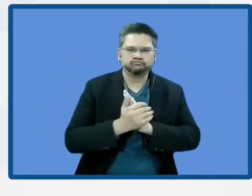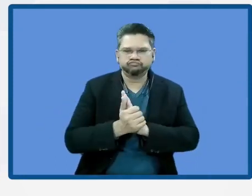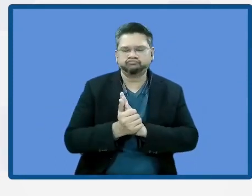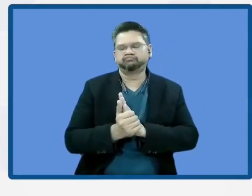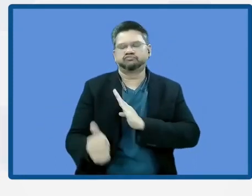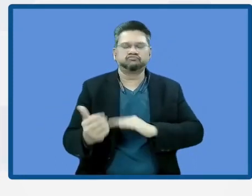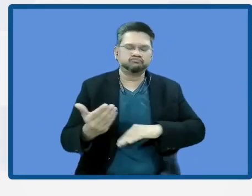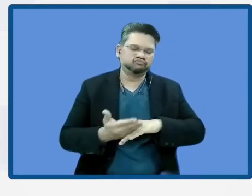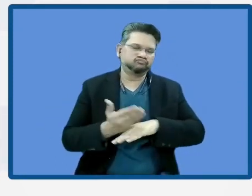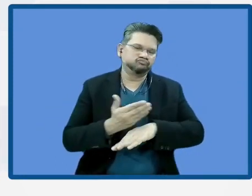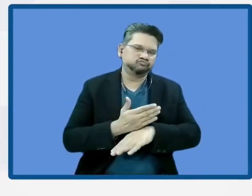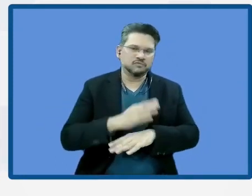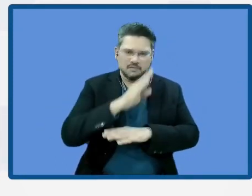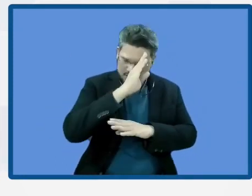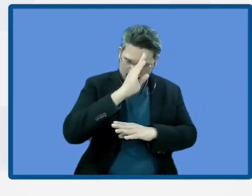community.